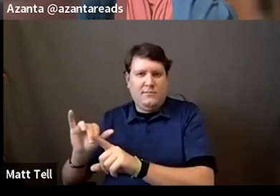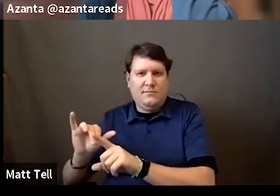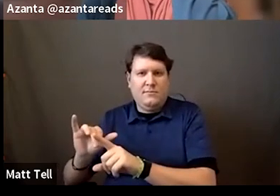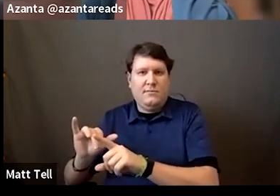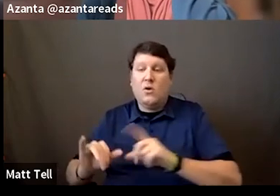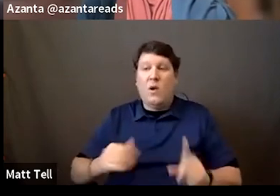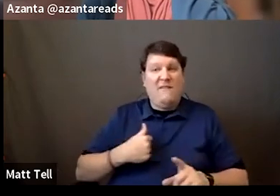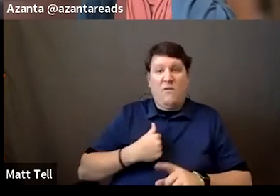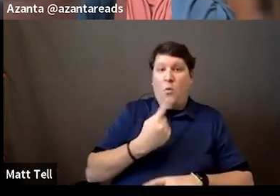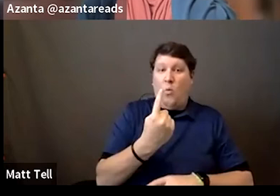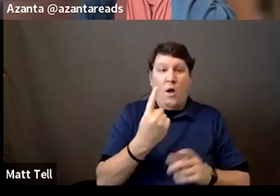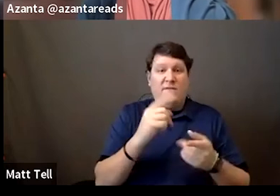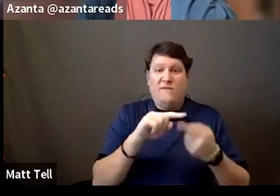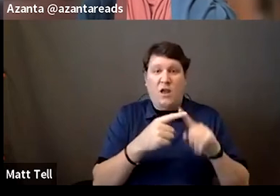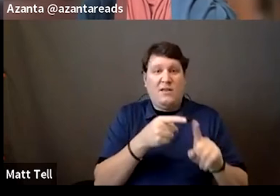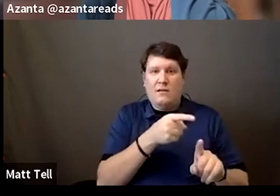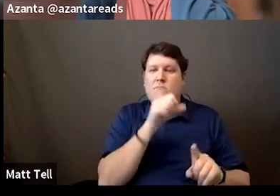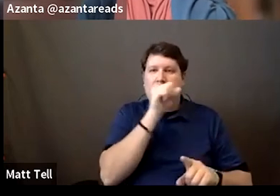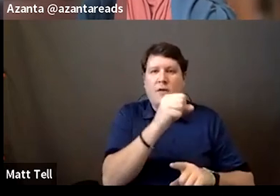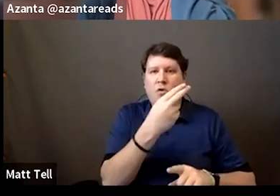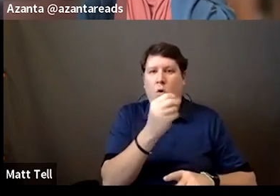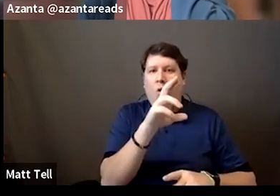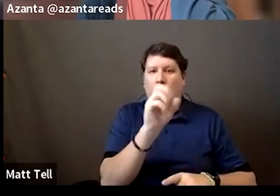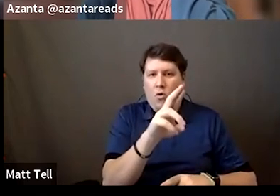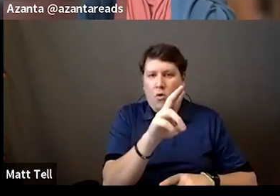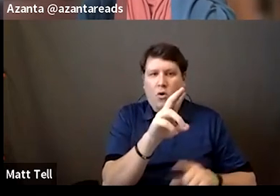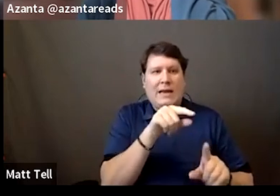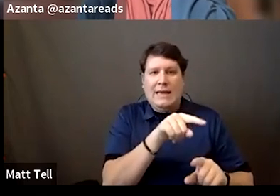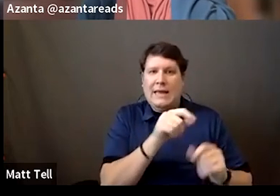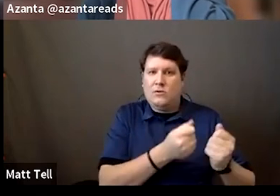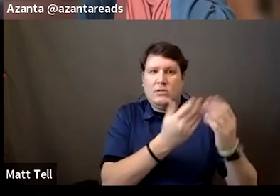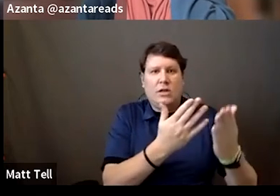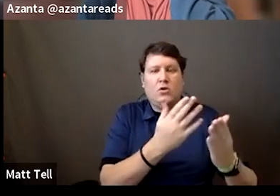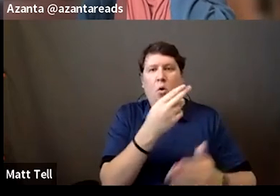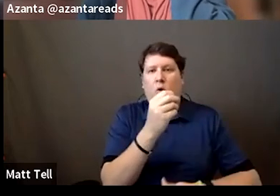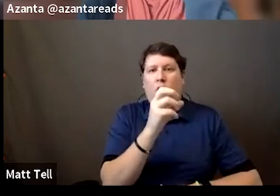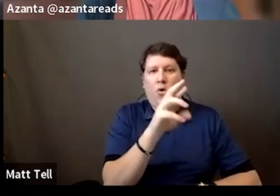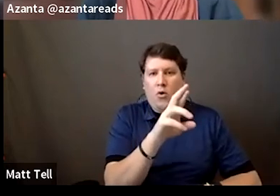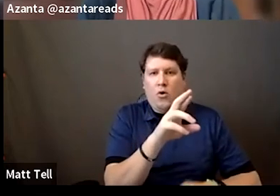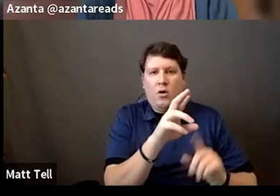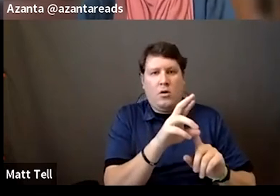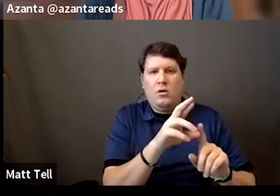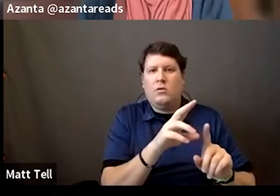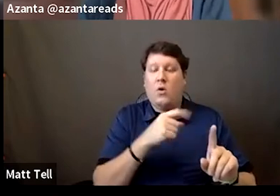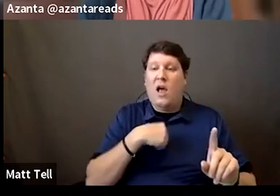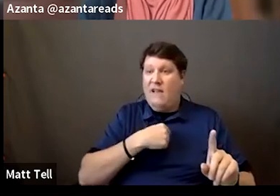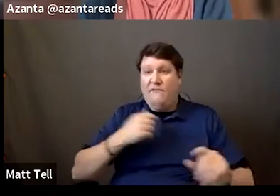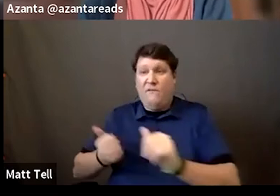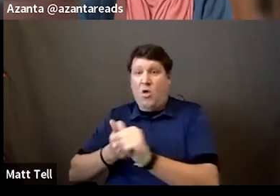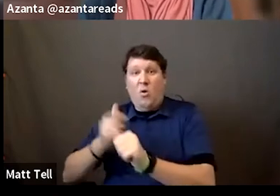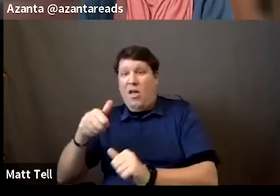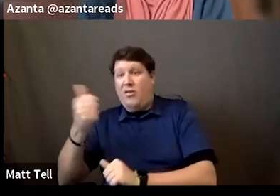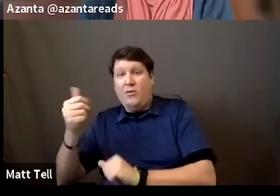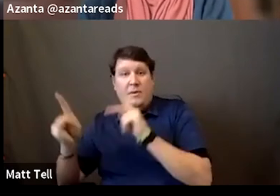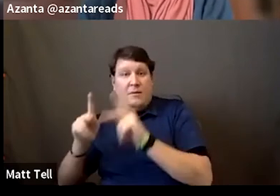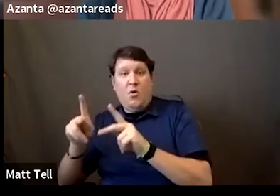around himself that also loves horror. So there's absolutely a space on Book Talk for nonfiction. I have and follow people who do recommend